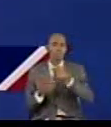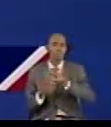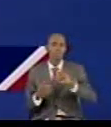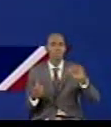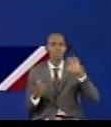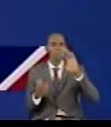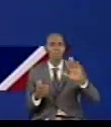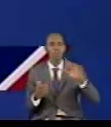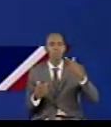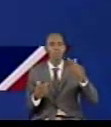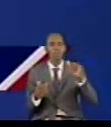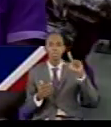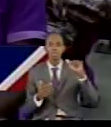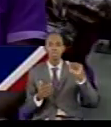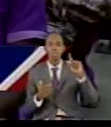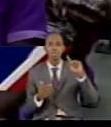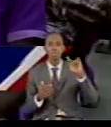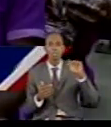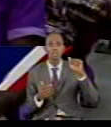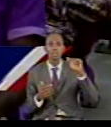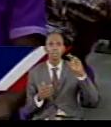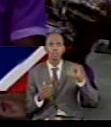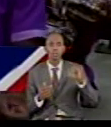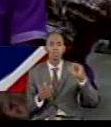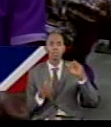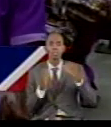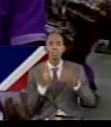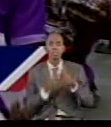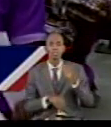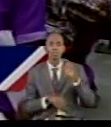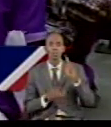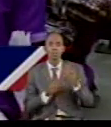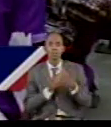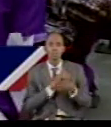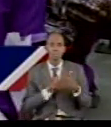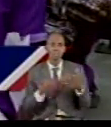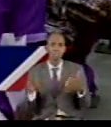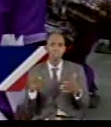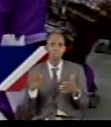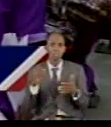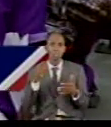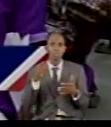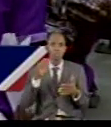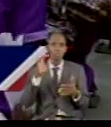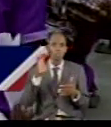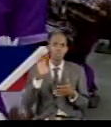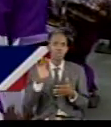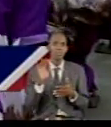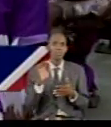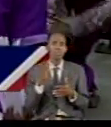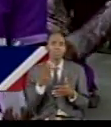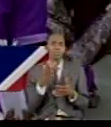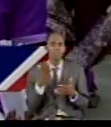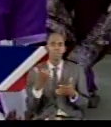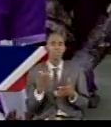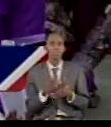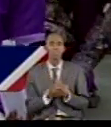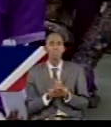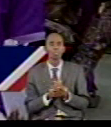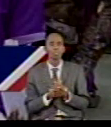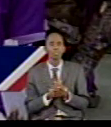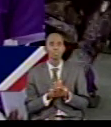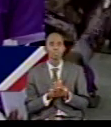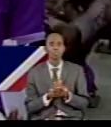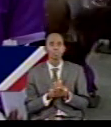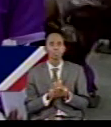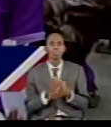In verse 5, to whom we give place by subjection, no, not for